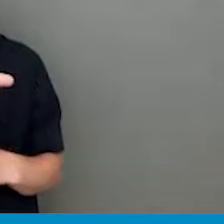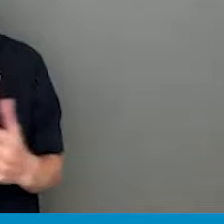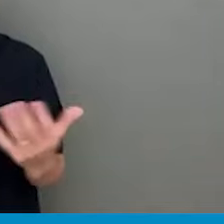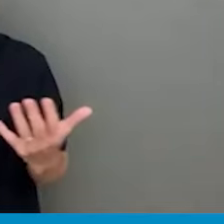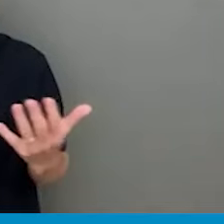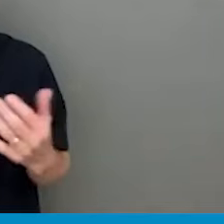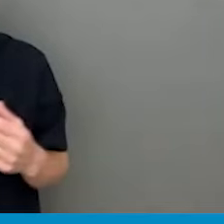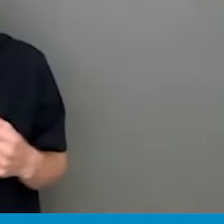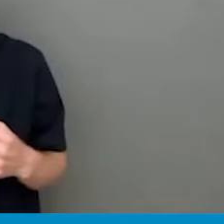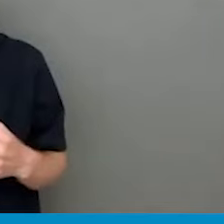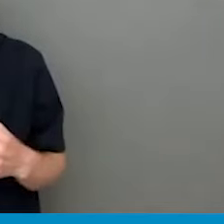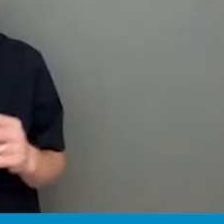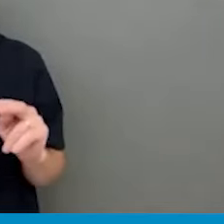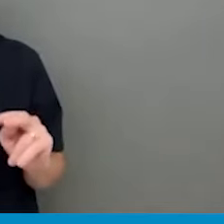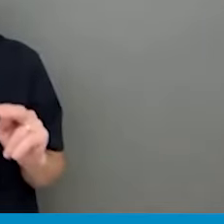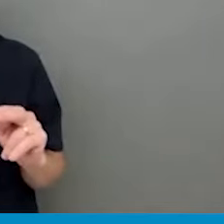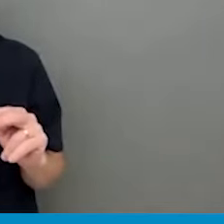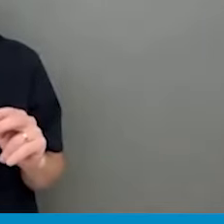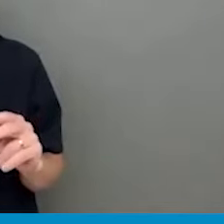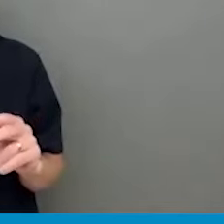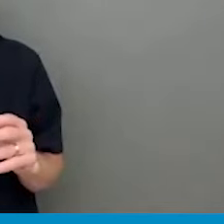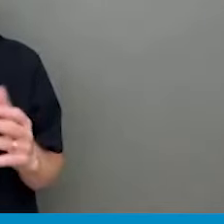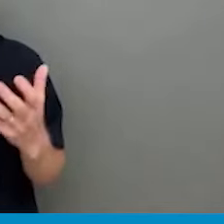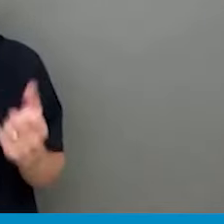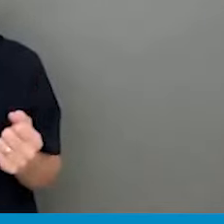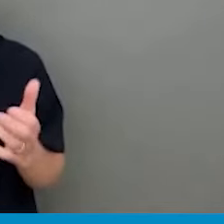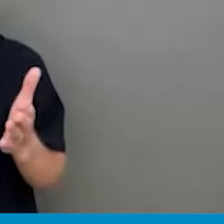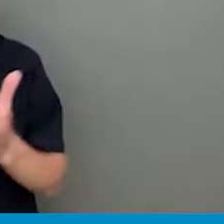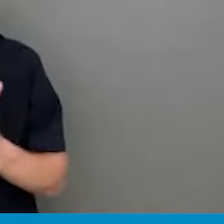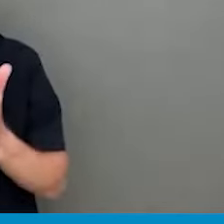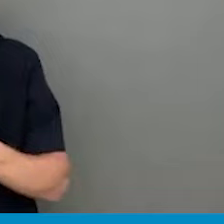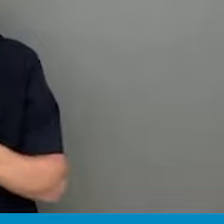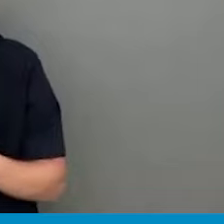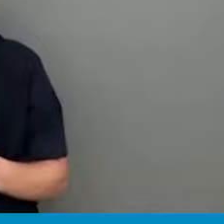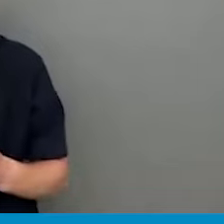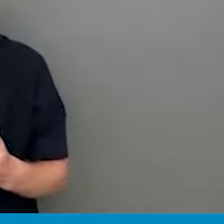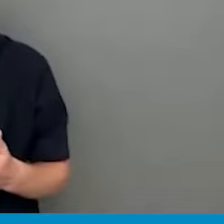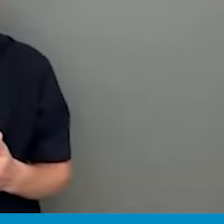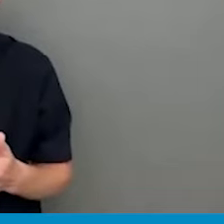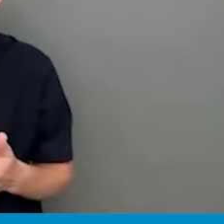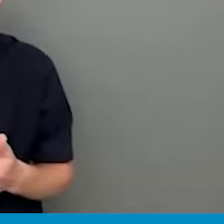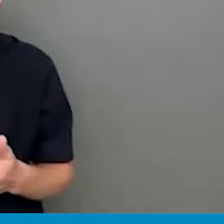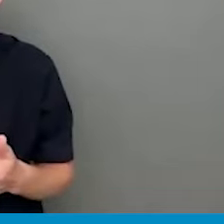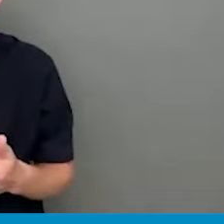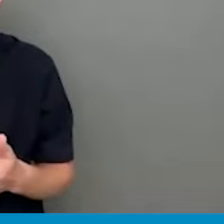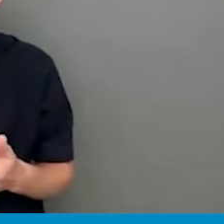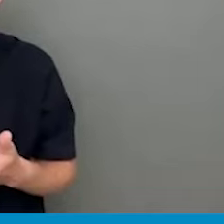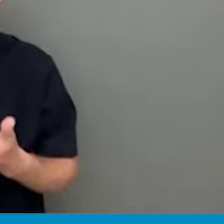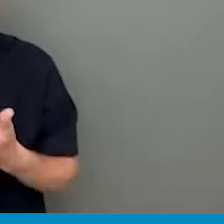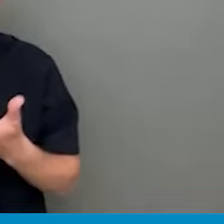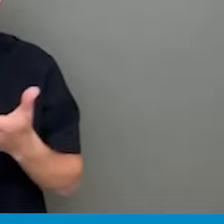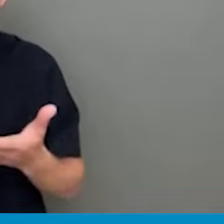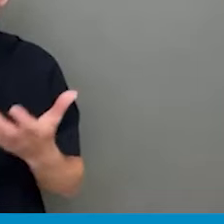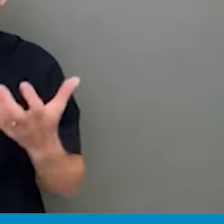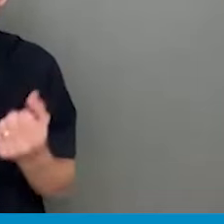on the cash transfer, the government has a sense that job has been done. And that, for instance, there is no